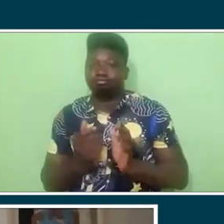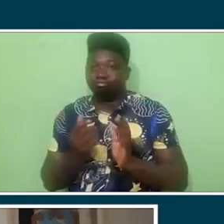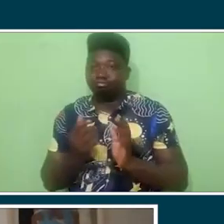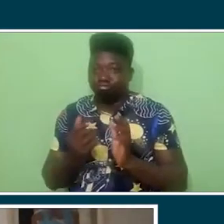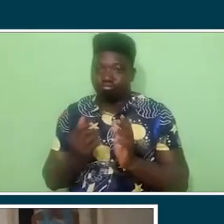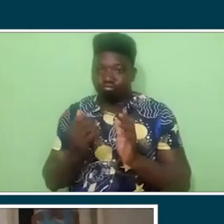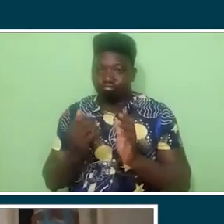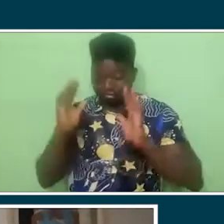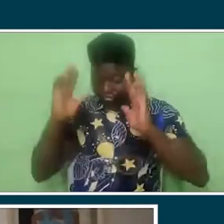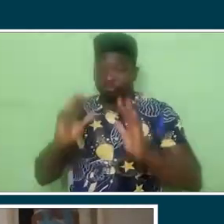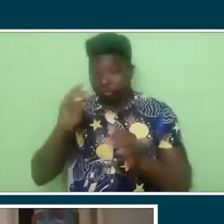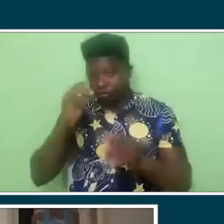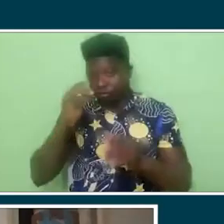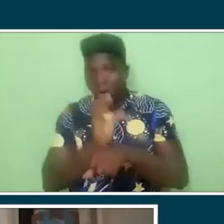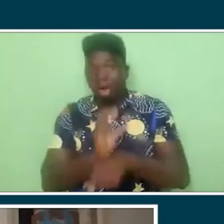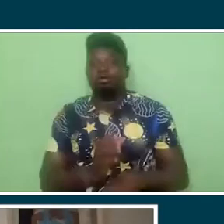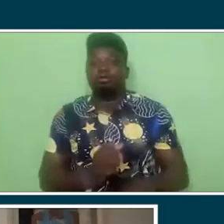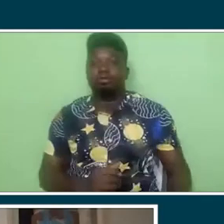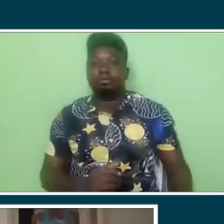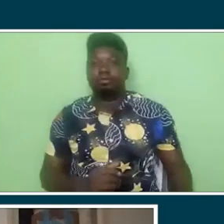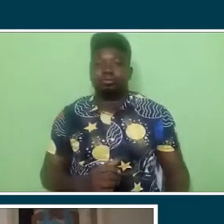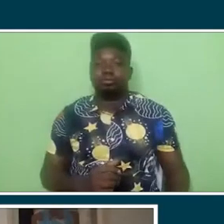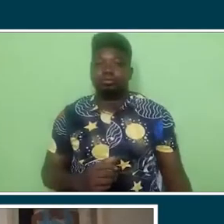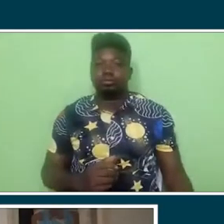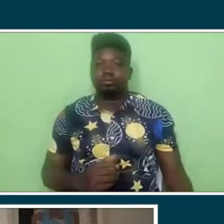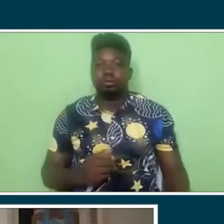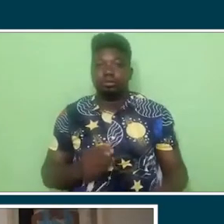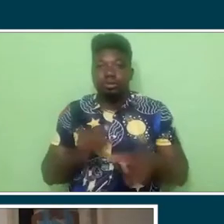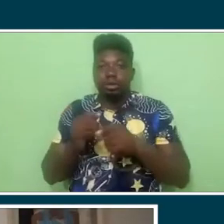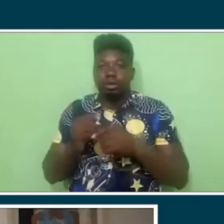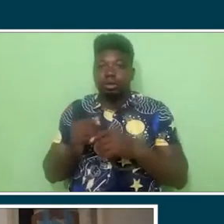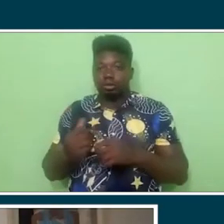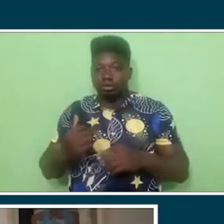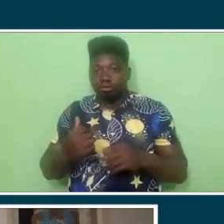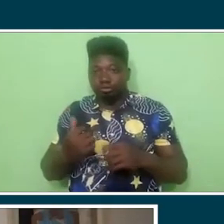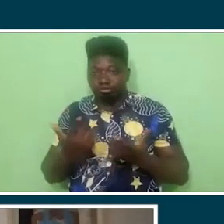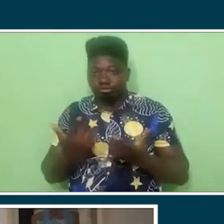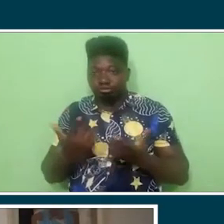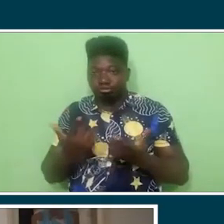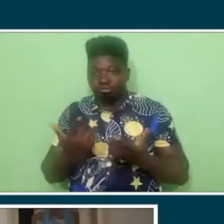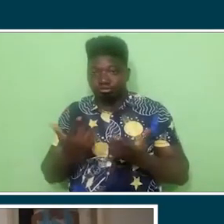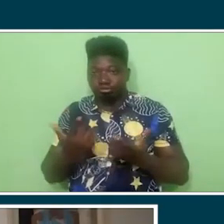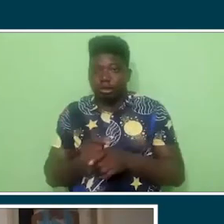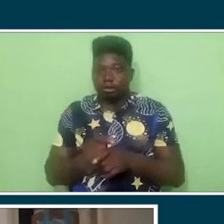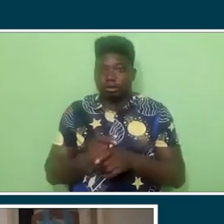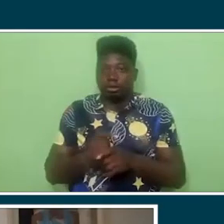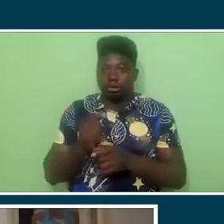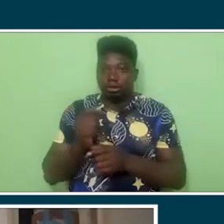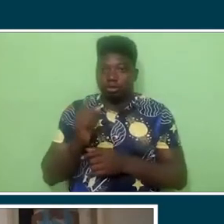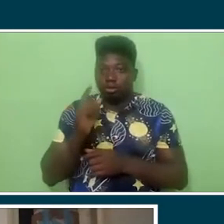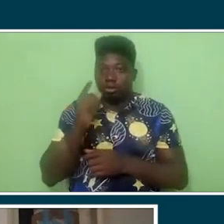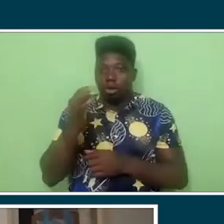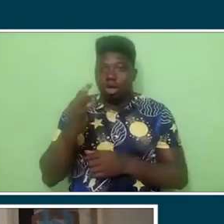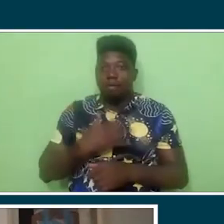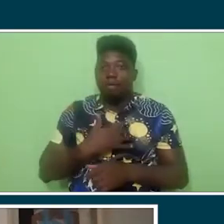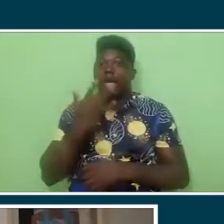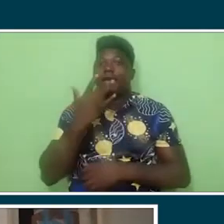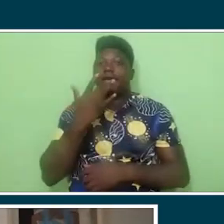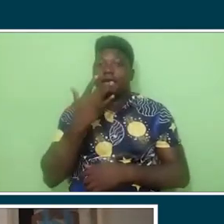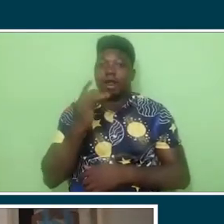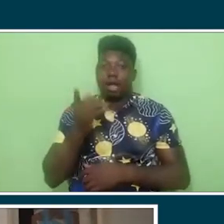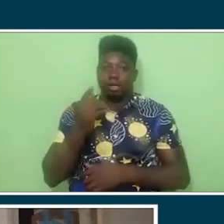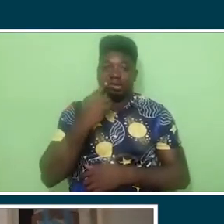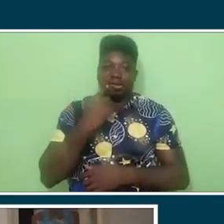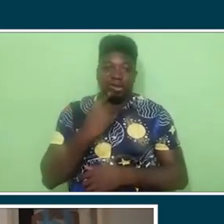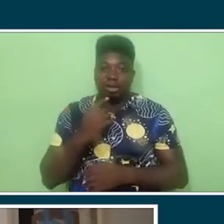culture. Like Bayo Komalafe, one of my favorite philosophers, says, like, you become fugitive. That freedom of spirit is to